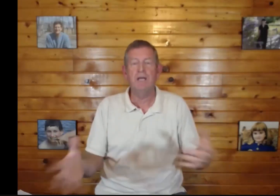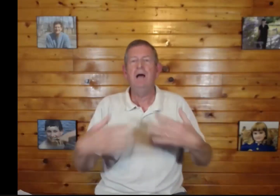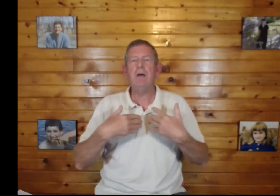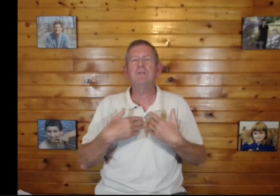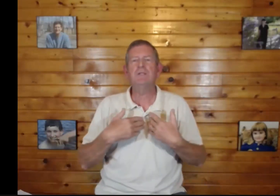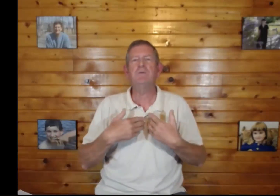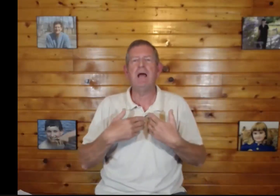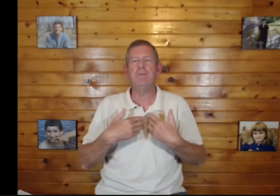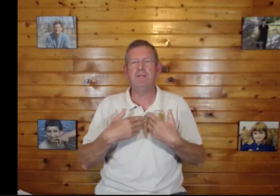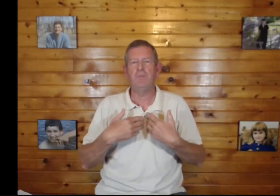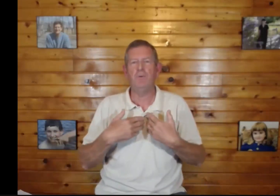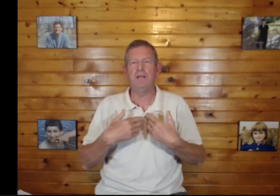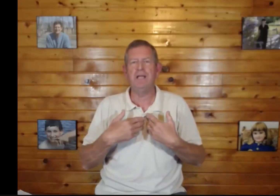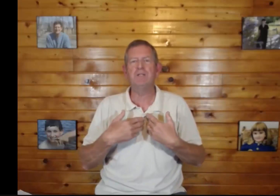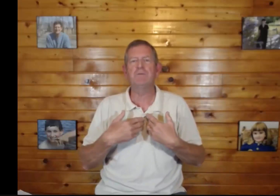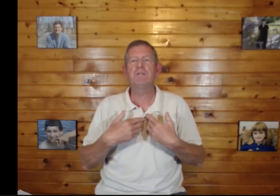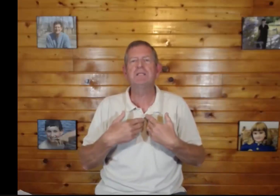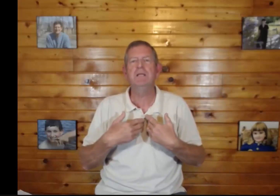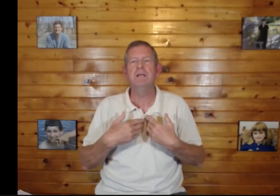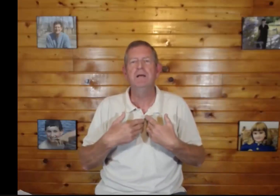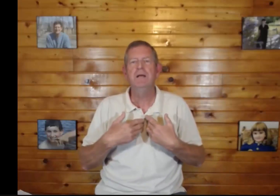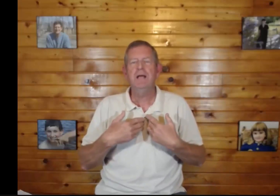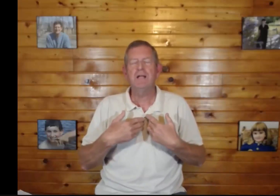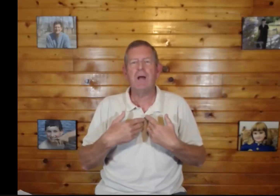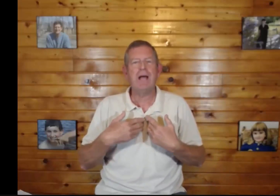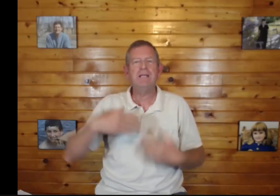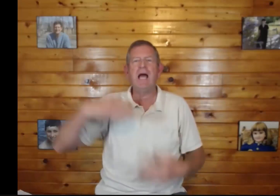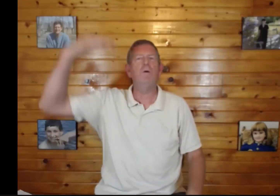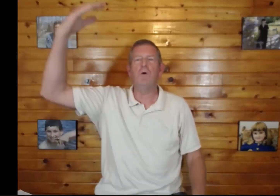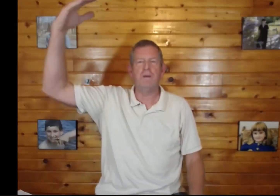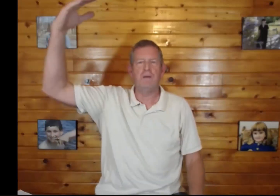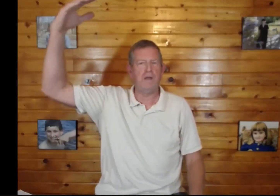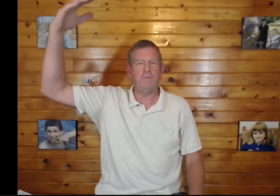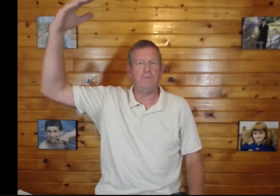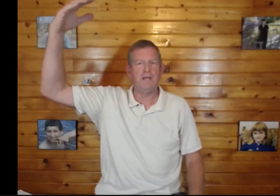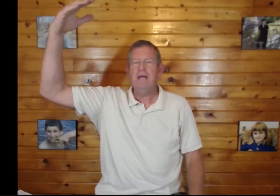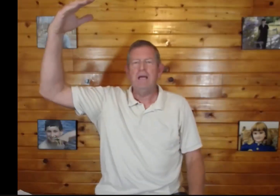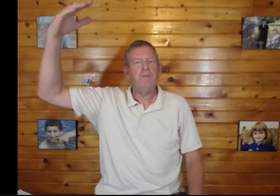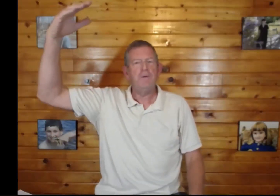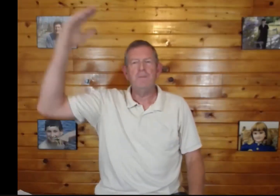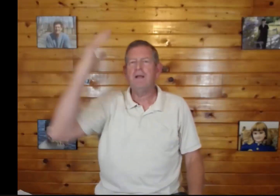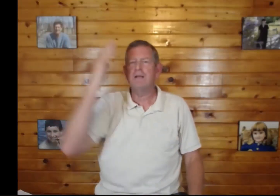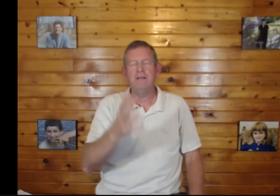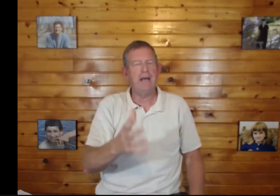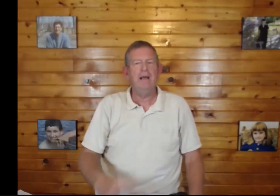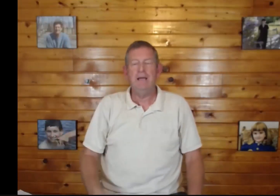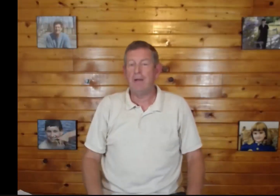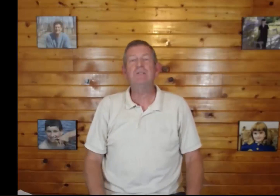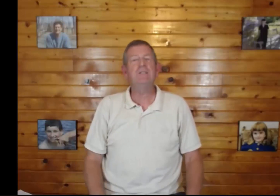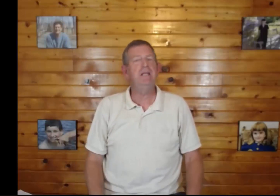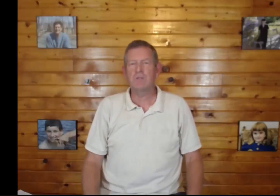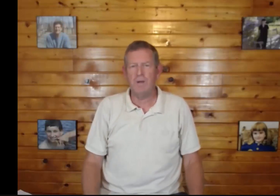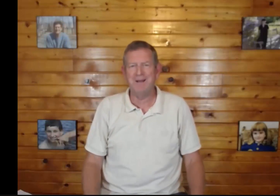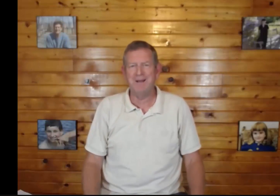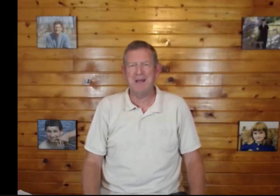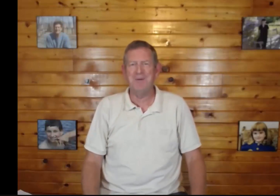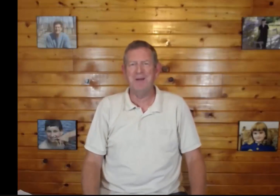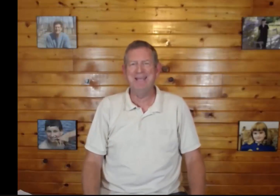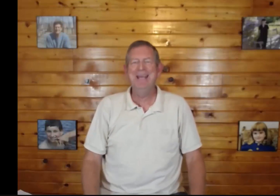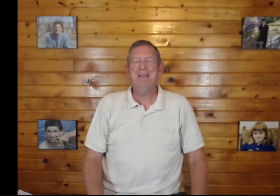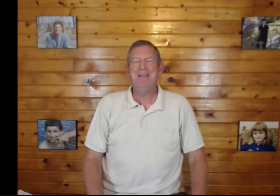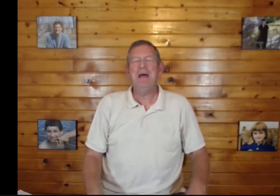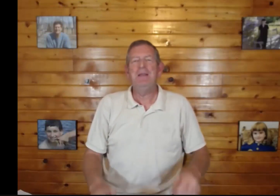Americans. I was 6'5" at that point, at the age of 16. And so I towered over my family. And they thought because of that, and I was skinny as a rail at